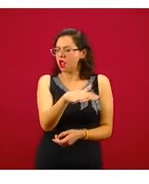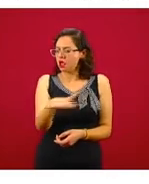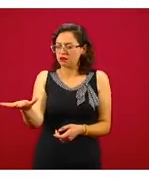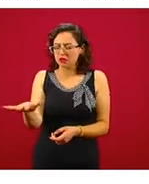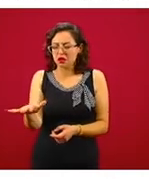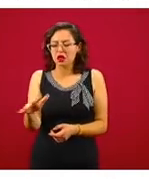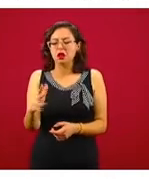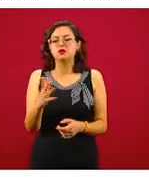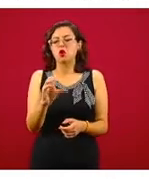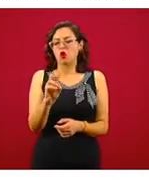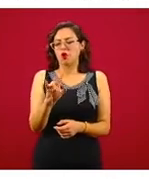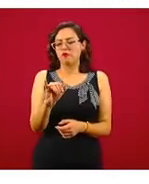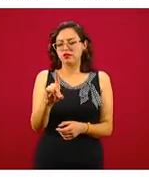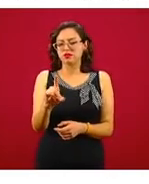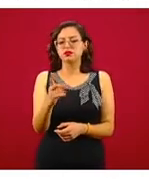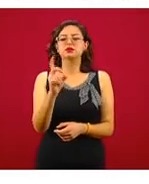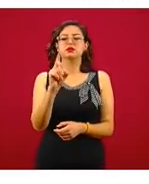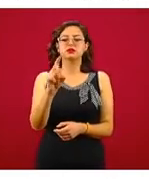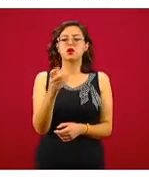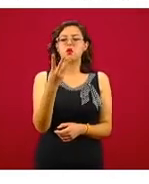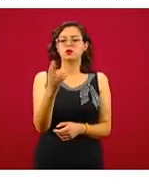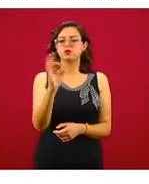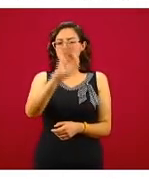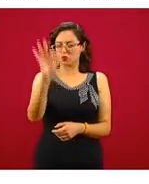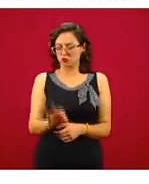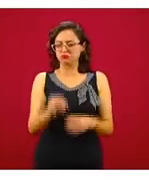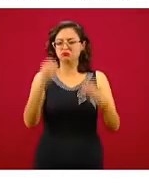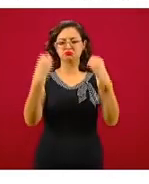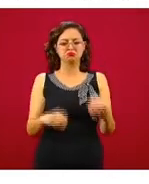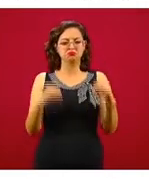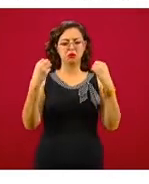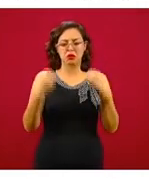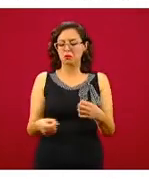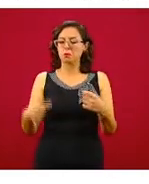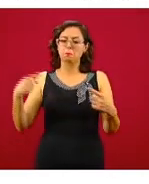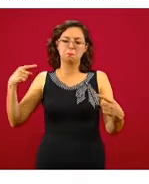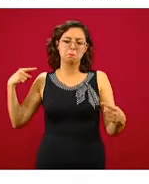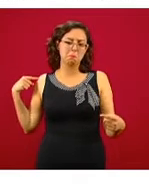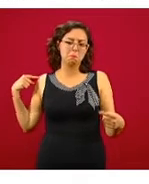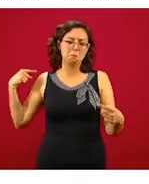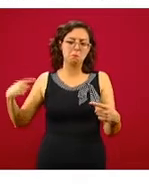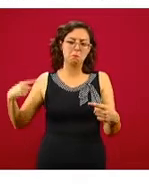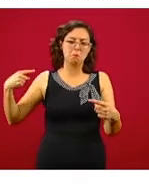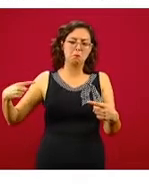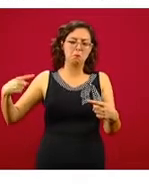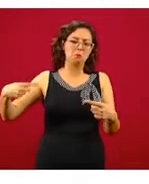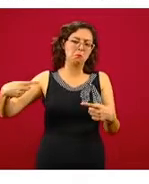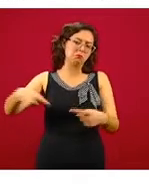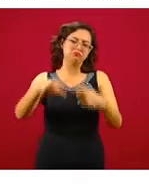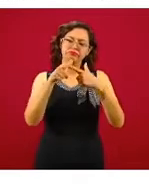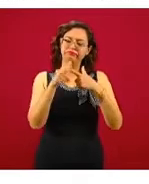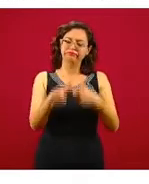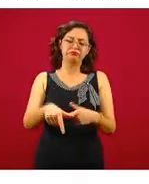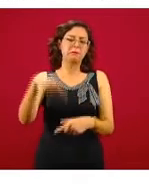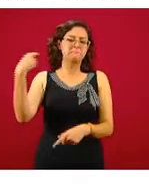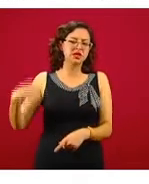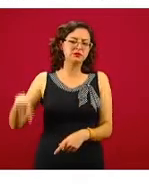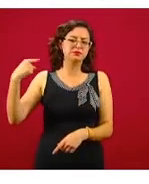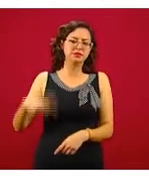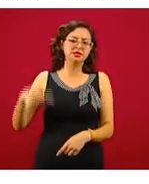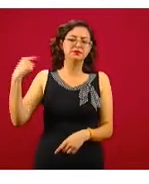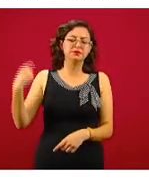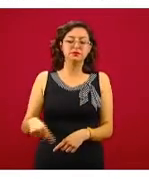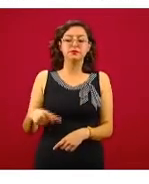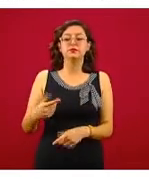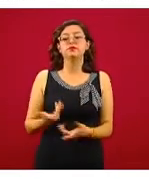for patients with some sort of acute respiratory illness, out of which